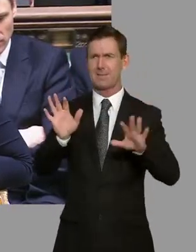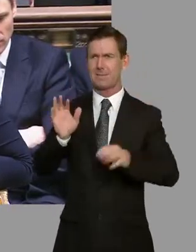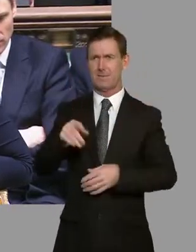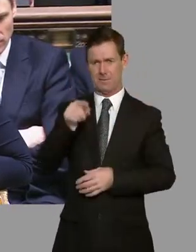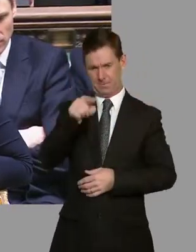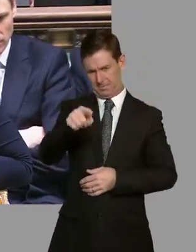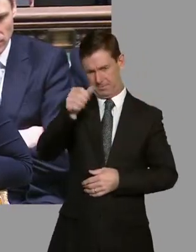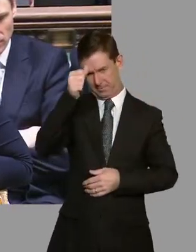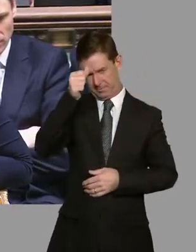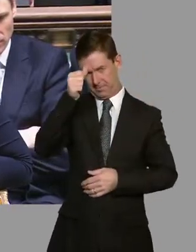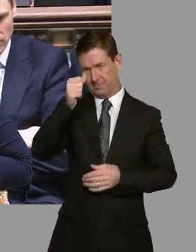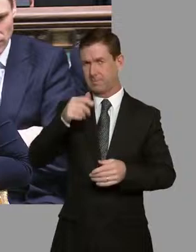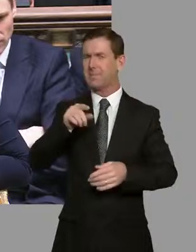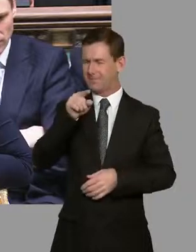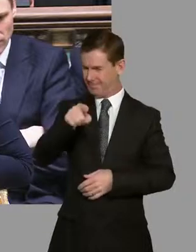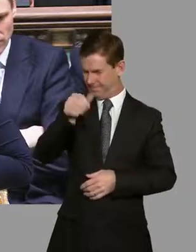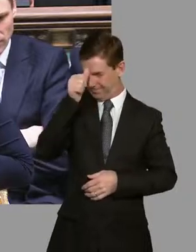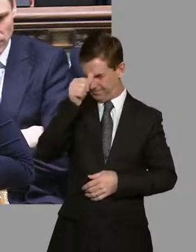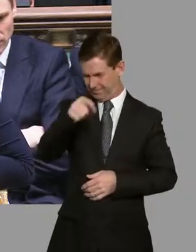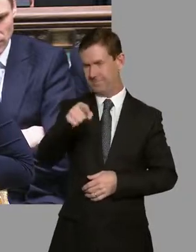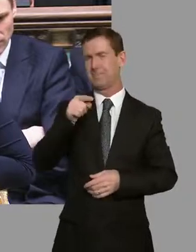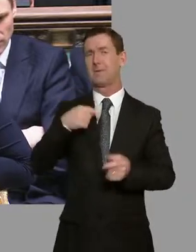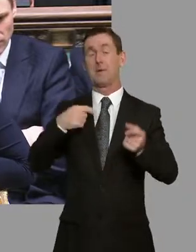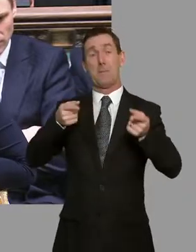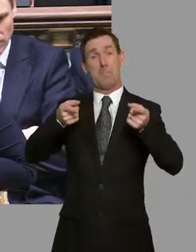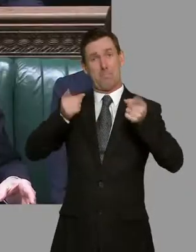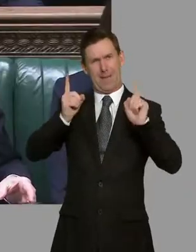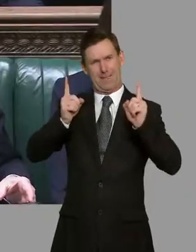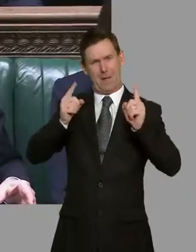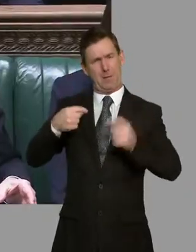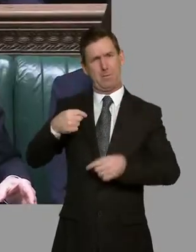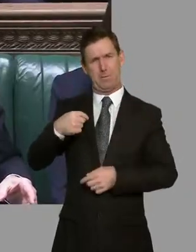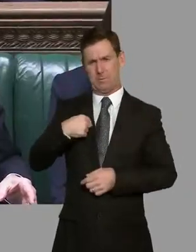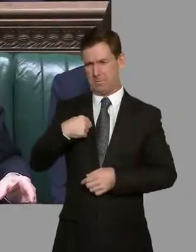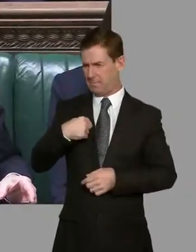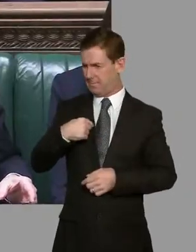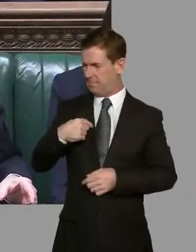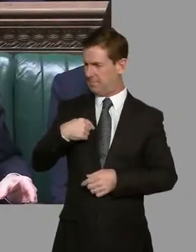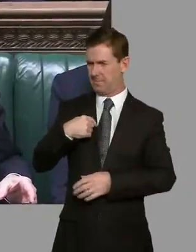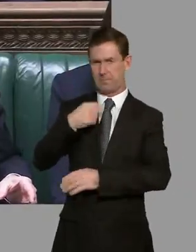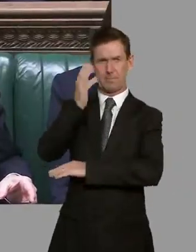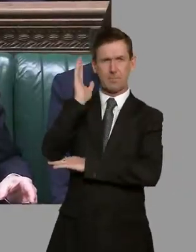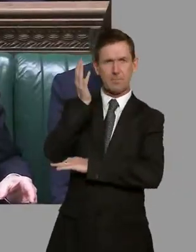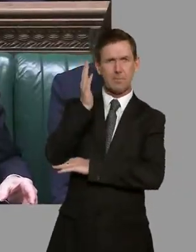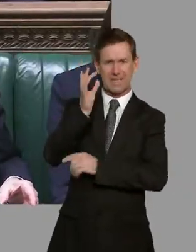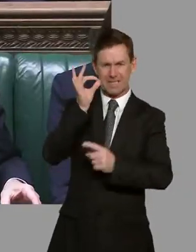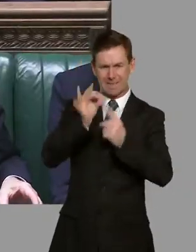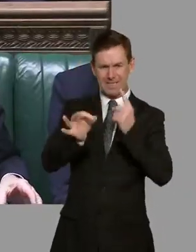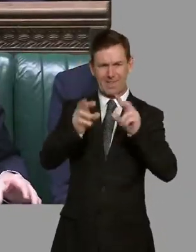minister, I would not have been speaking on this specific issue. I was not a Home Office minister. But